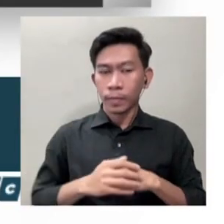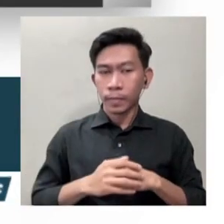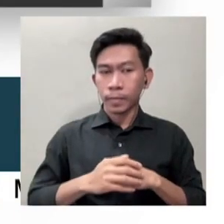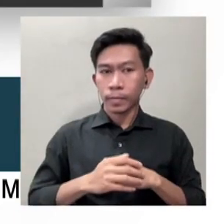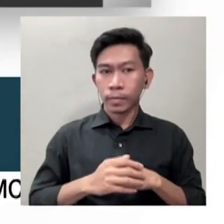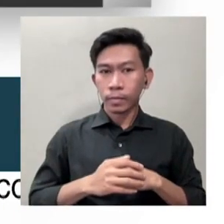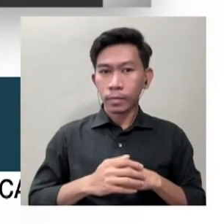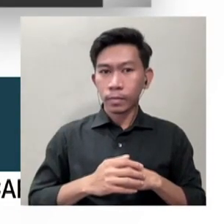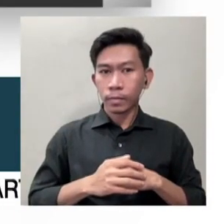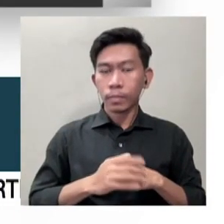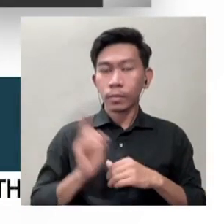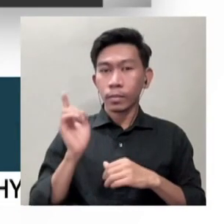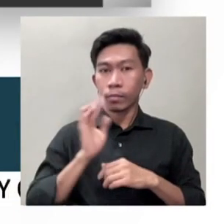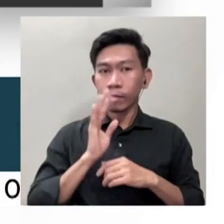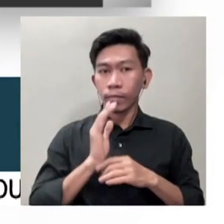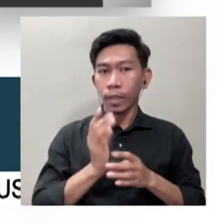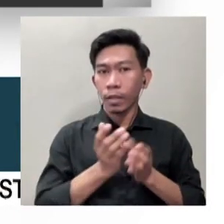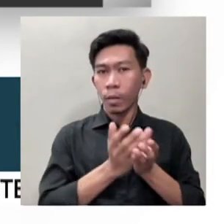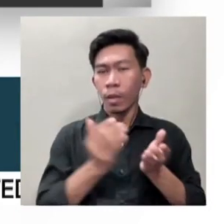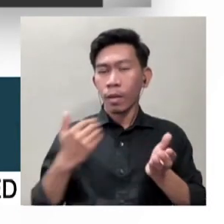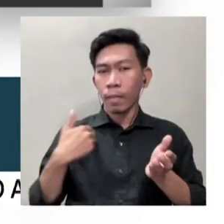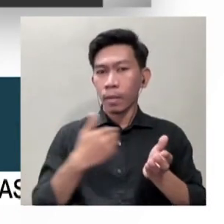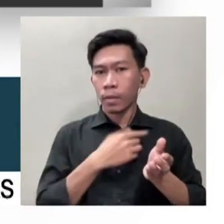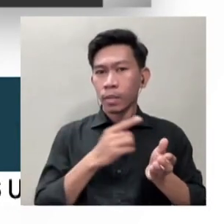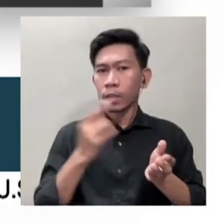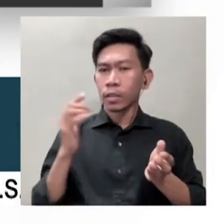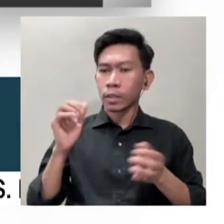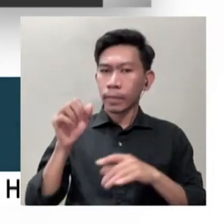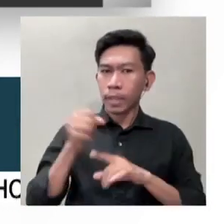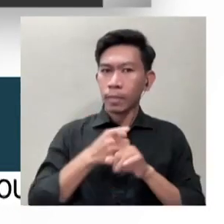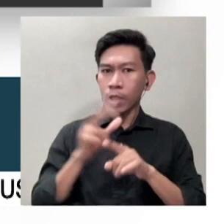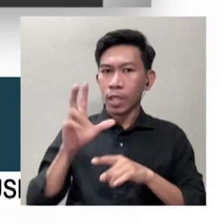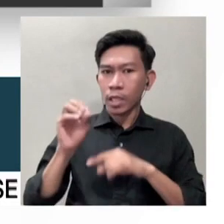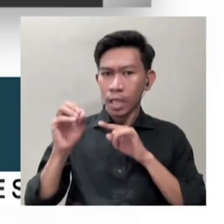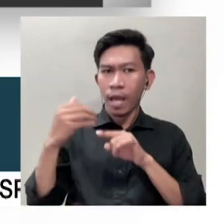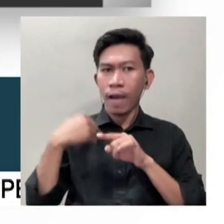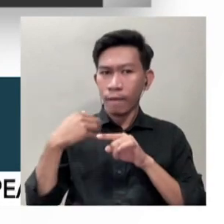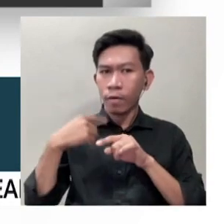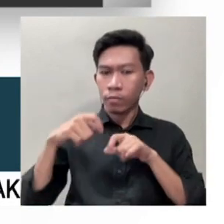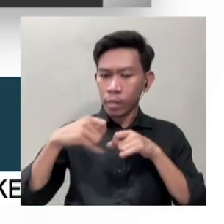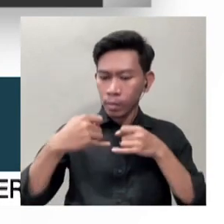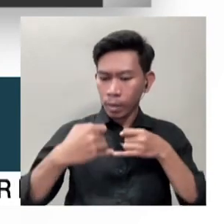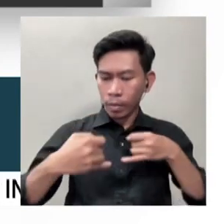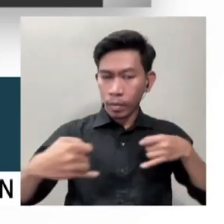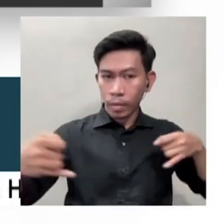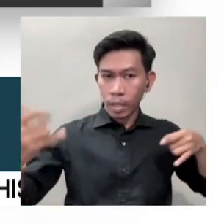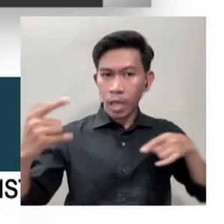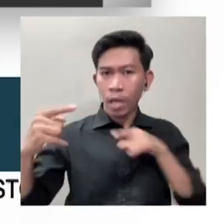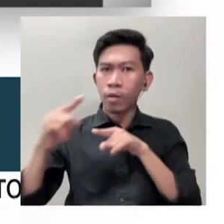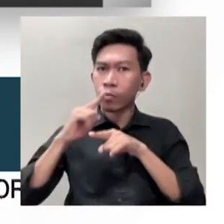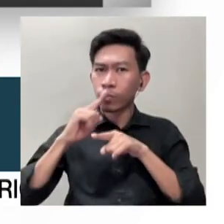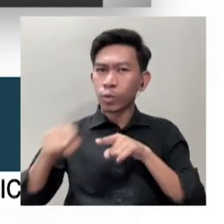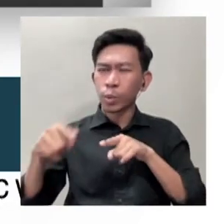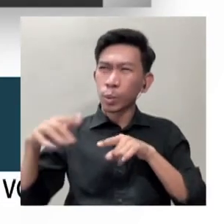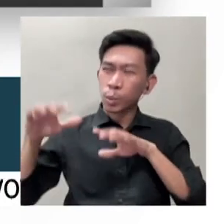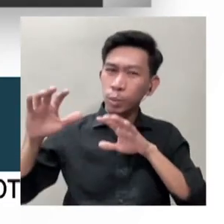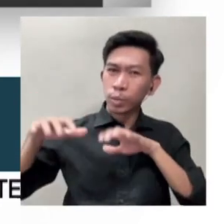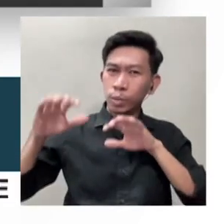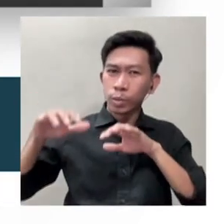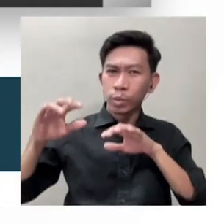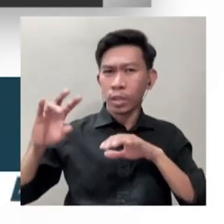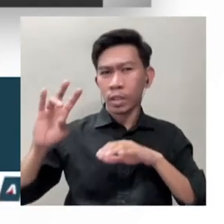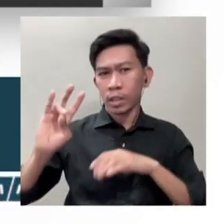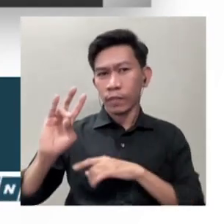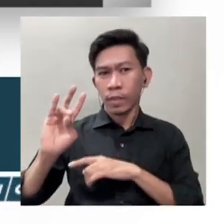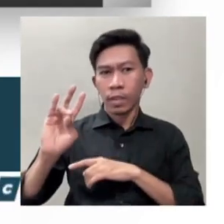nung 30 ng September, nakatali po sila sa payaw nila. Masama daw po yung panahon, alas 4:20 po ng umaga yon, magaling